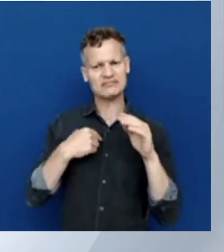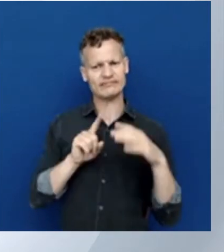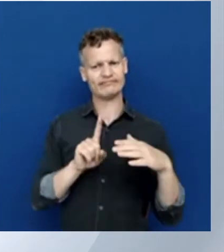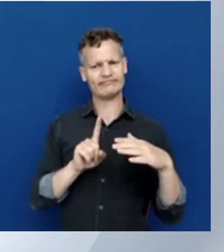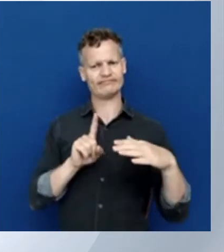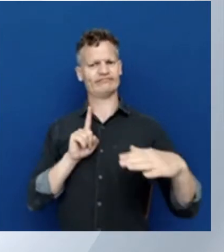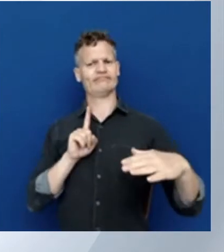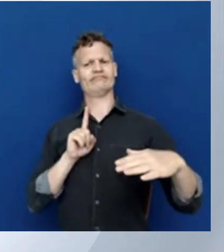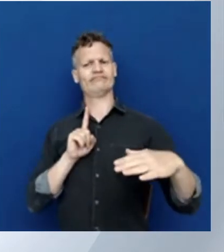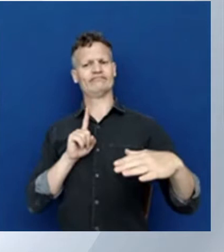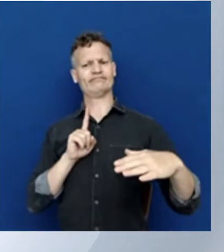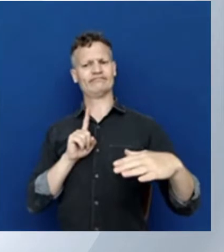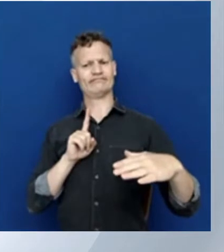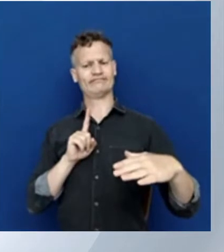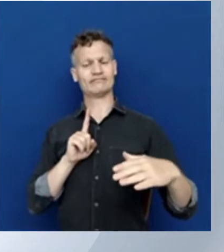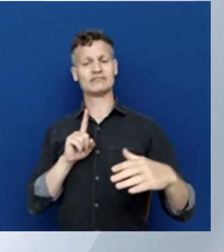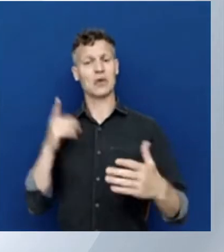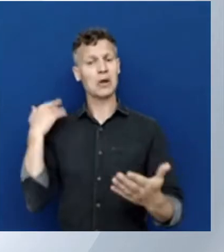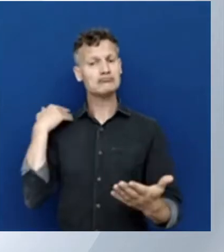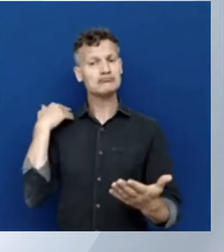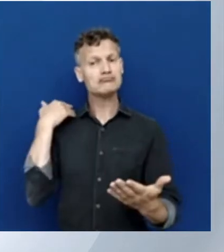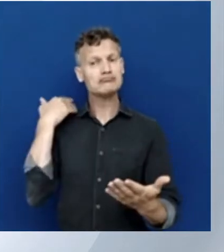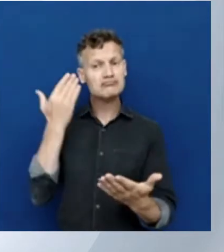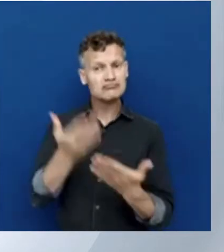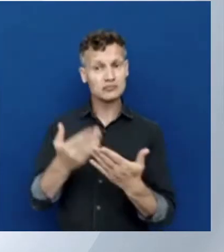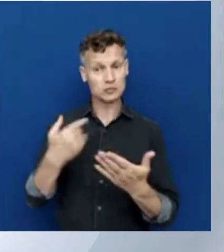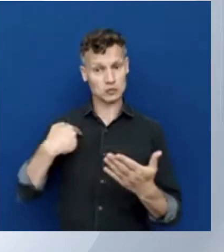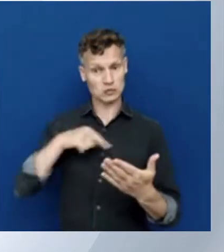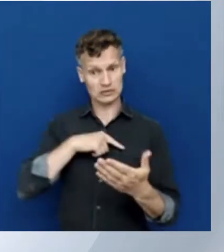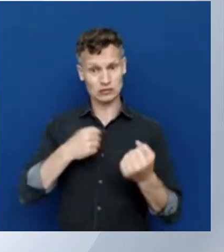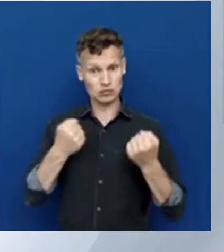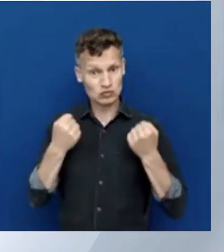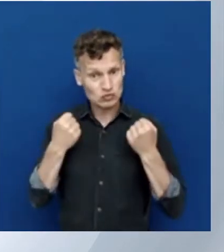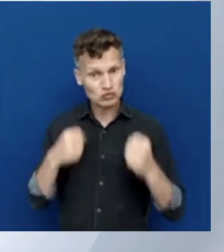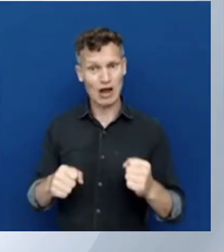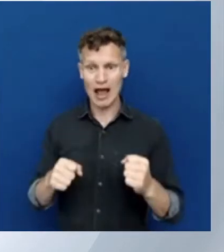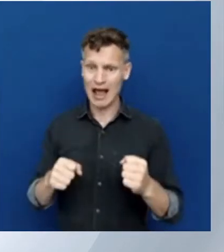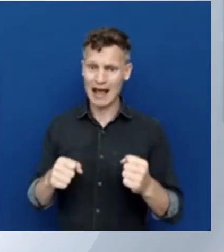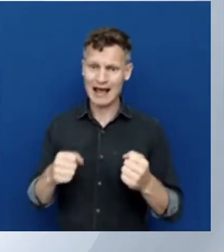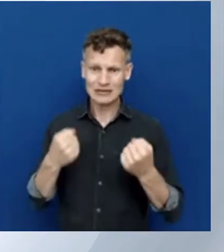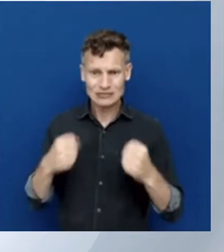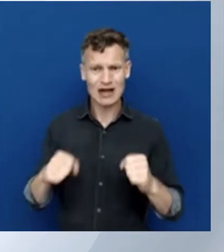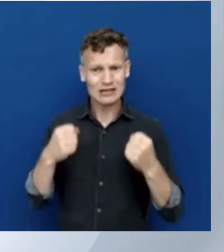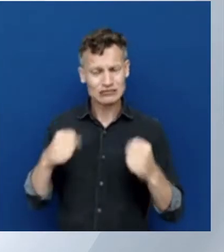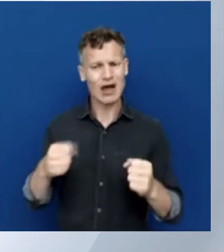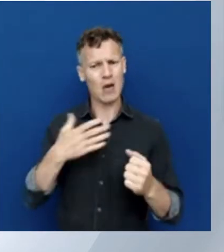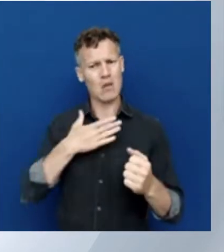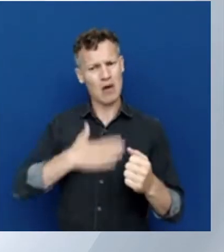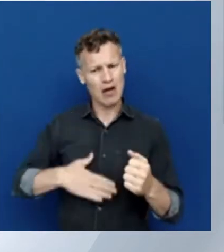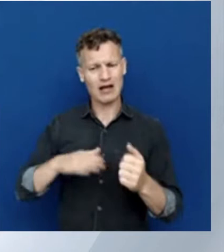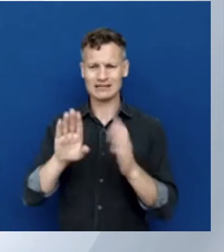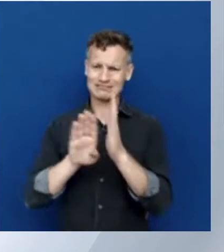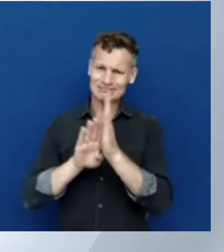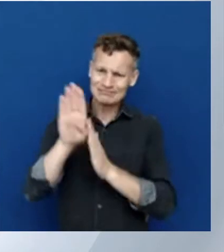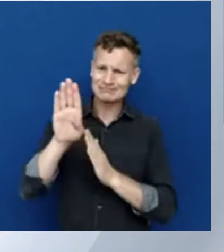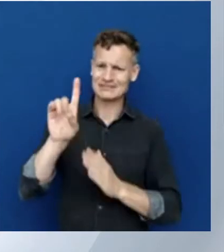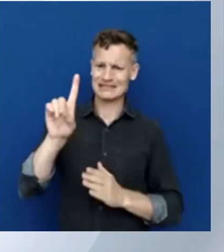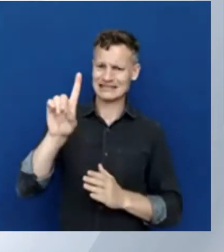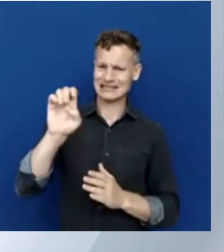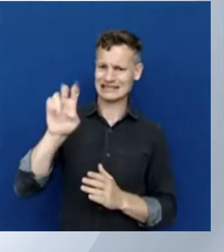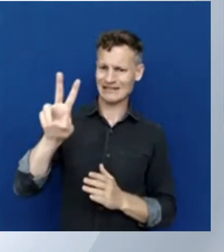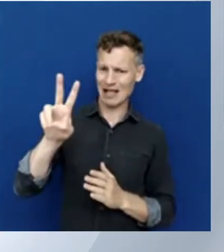we have been trying our best to actually make development inclusive. And it really started with the Agile Manifesto,